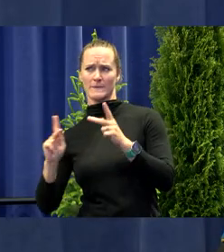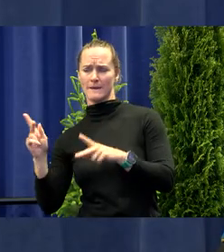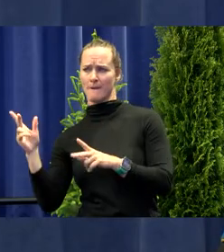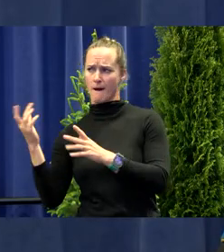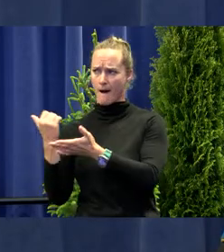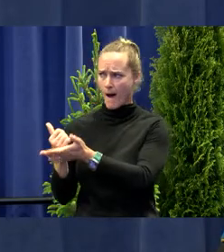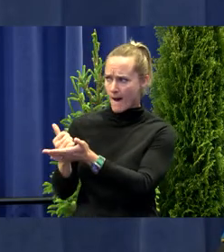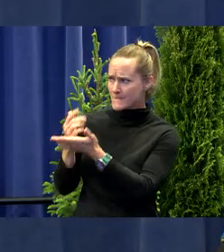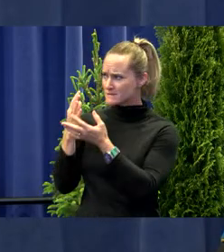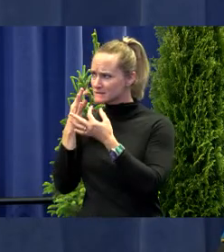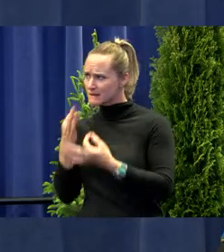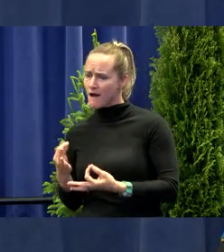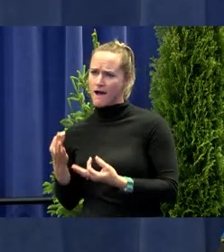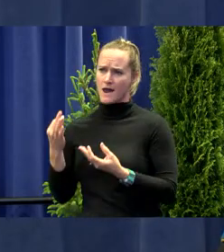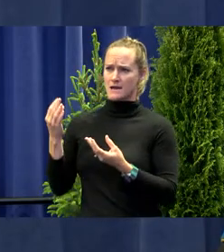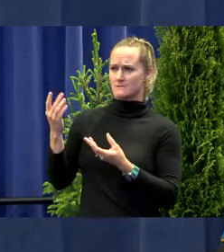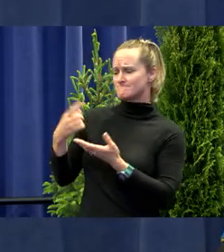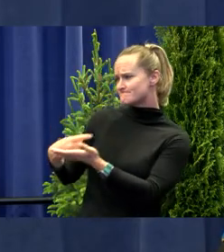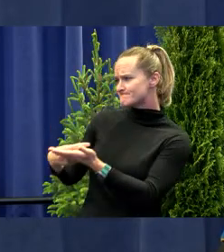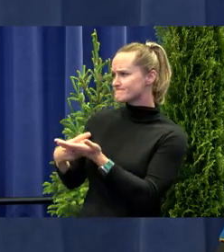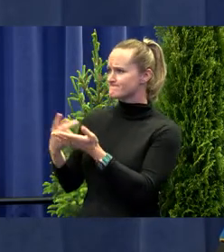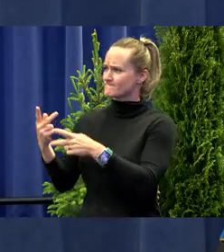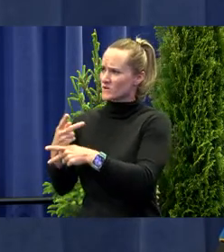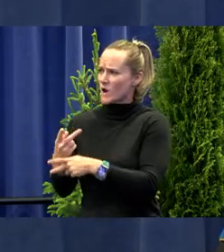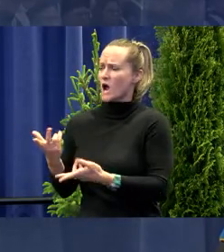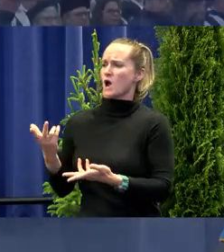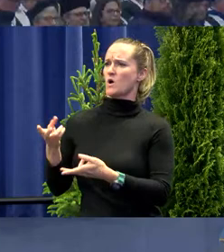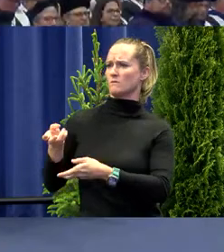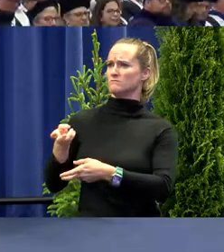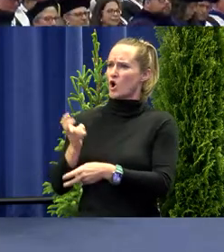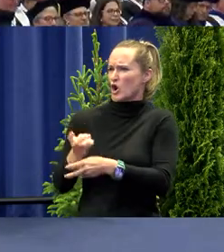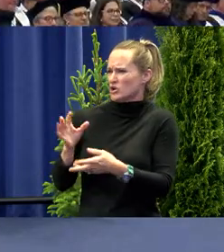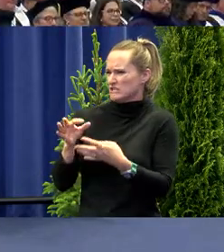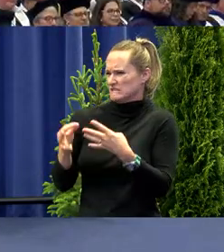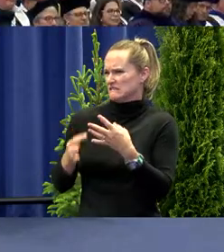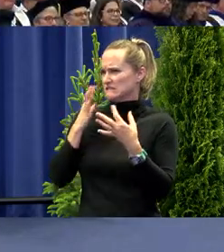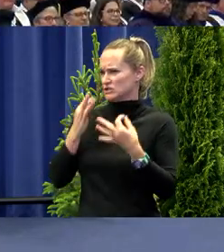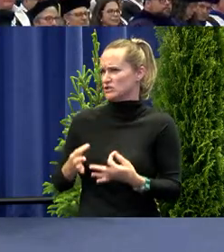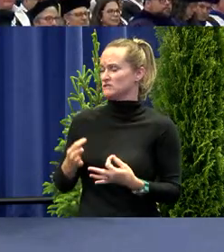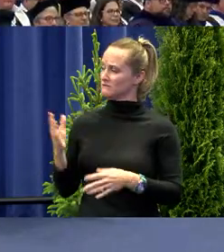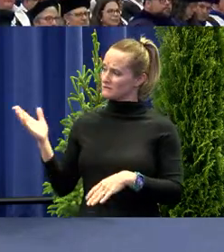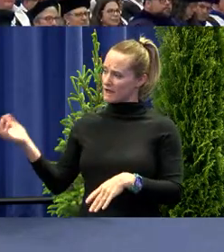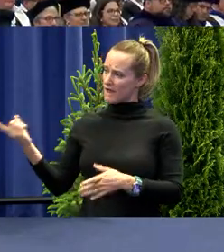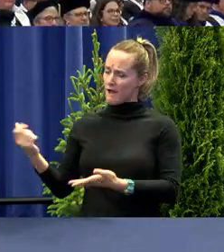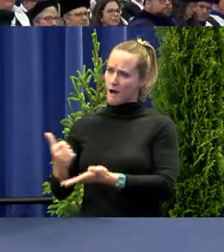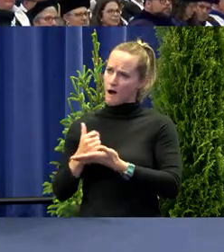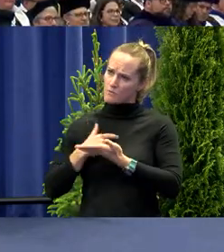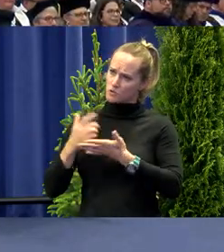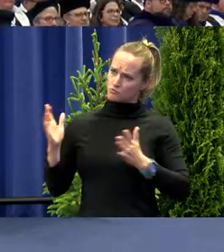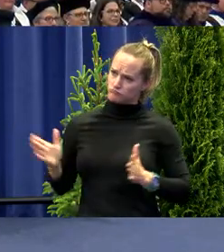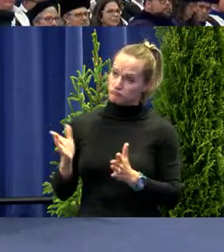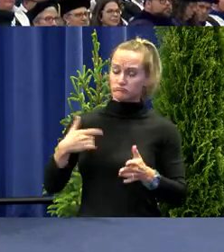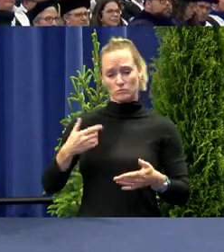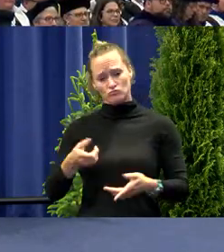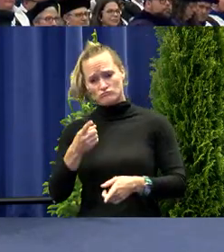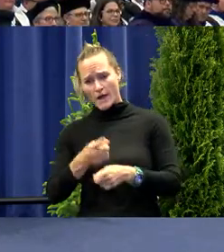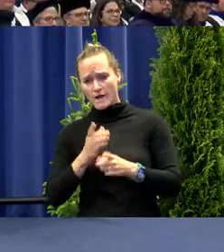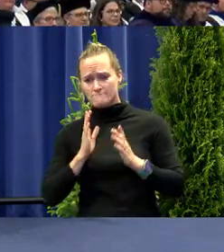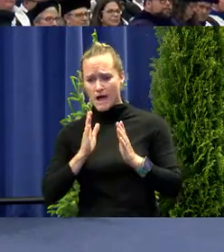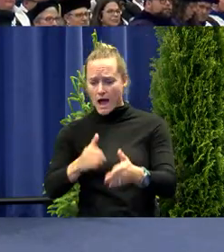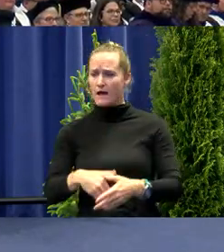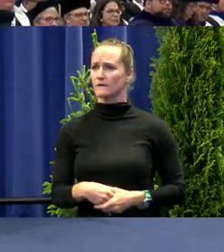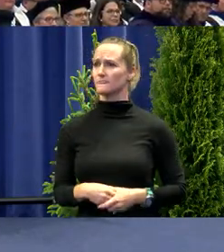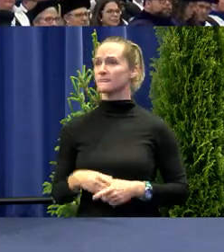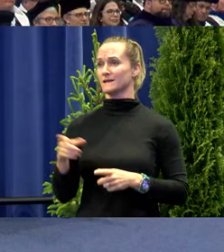these are the people who help us make the hard choices, who help nudge us onto one path that alters our lives, often